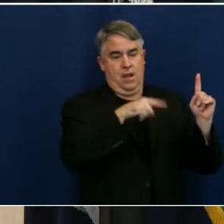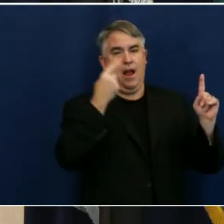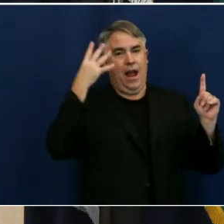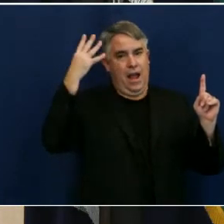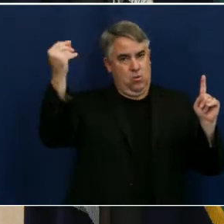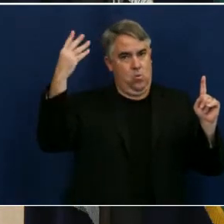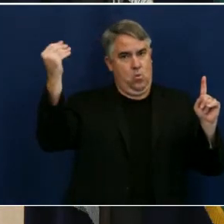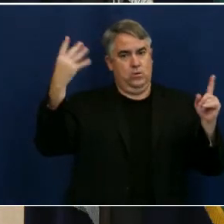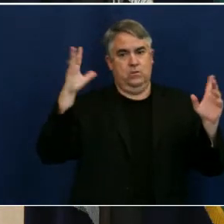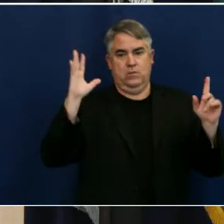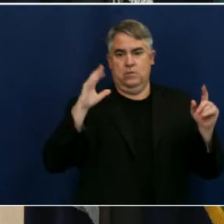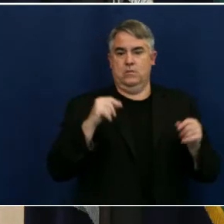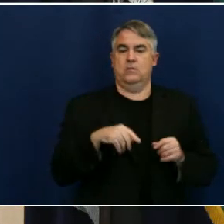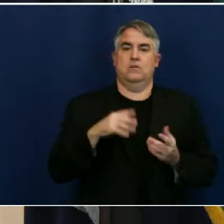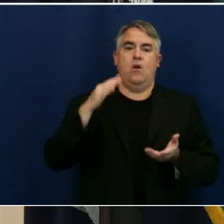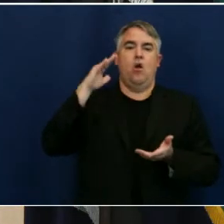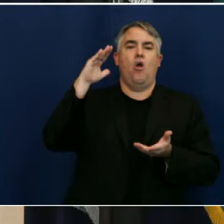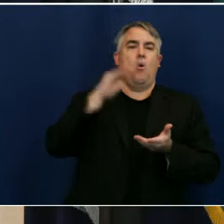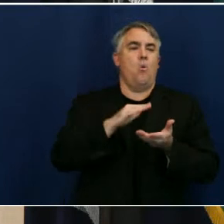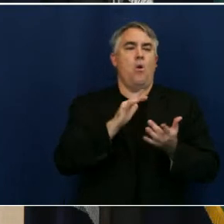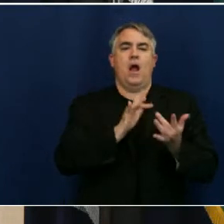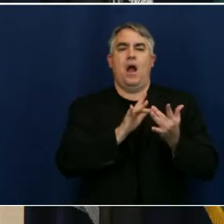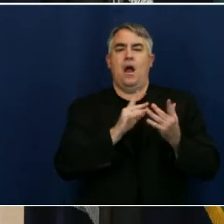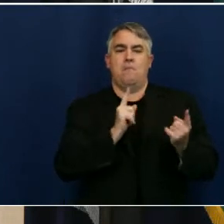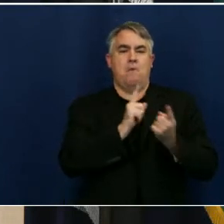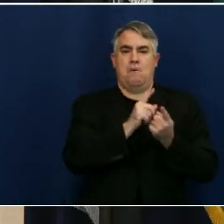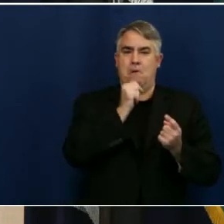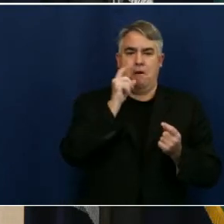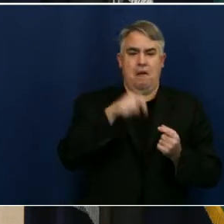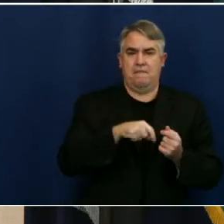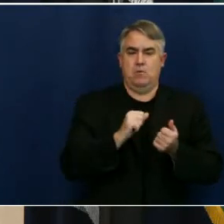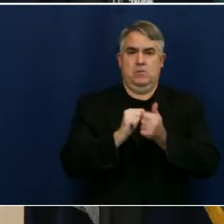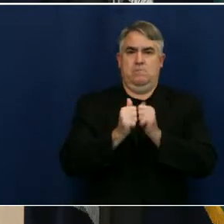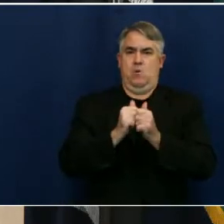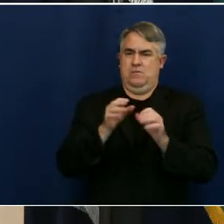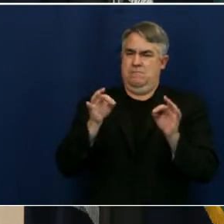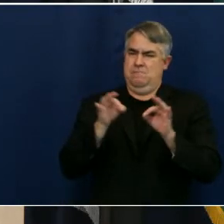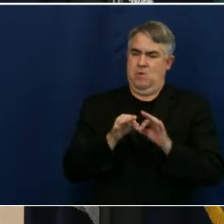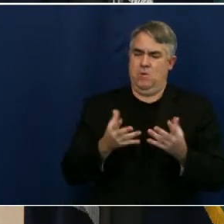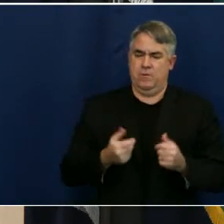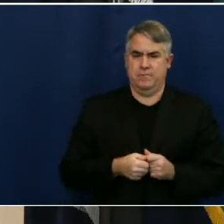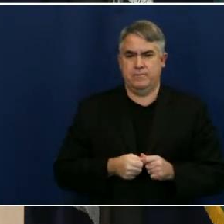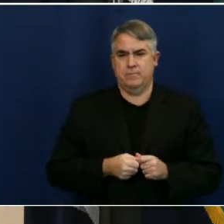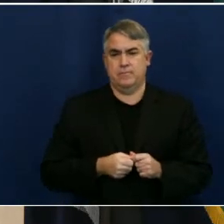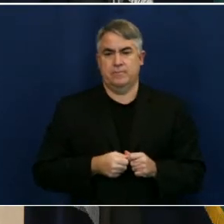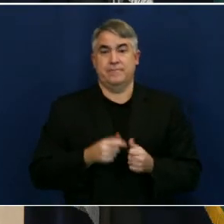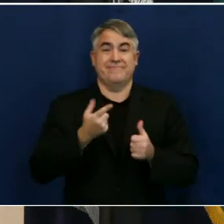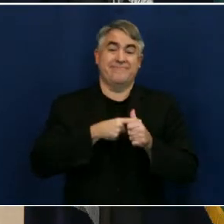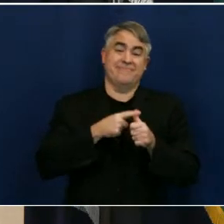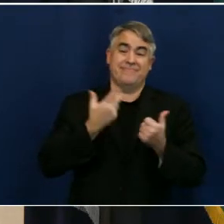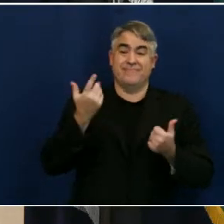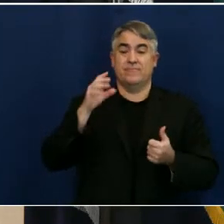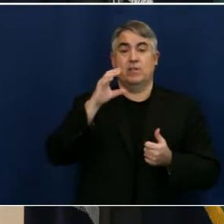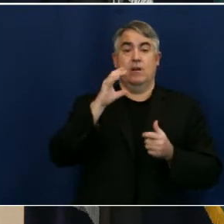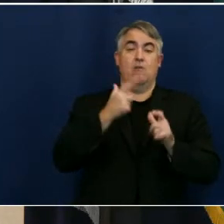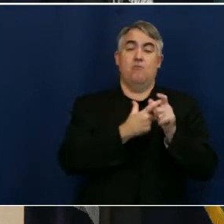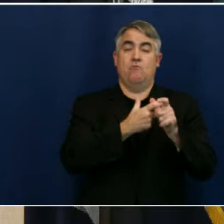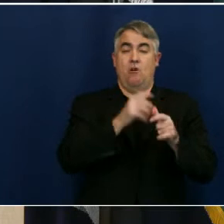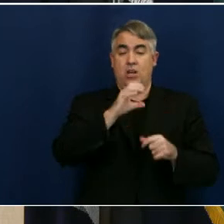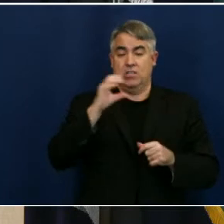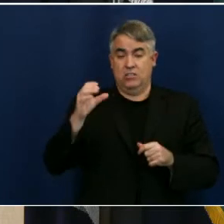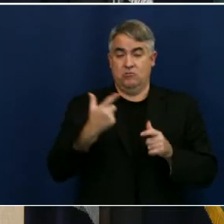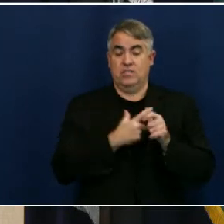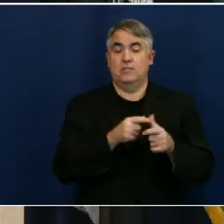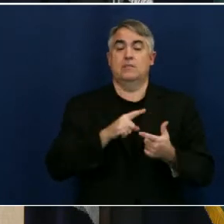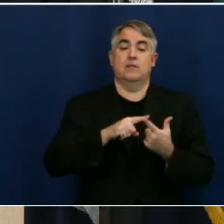a whole bunch of them listed, but the ones that are probably most relevant for youth is cross-country, golf, running, swimming and